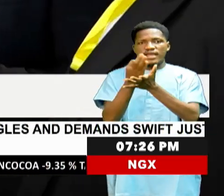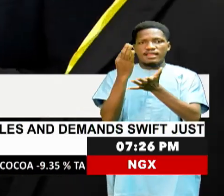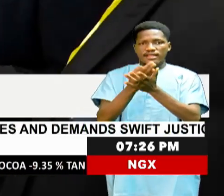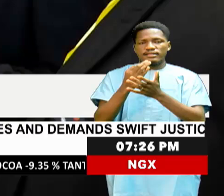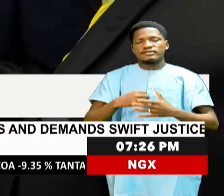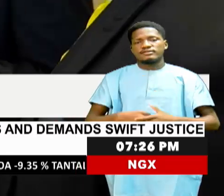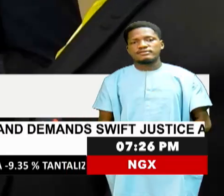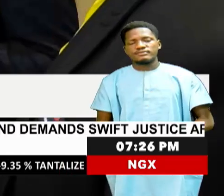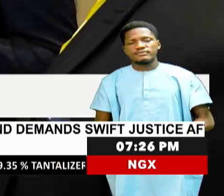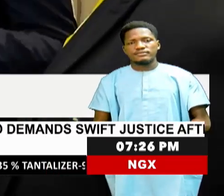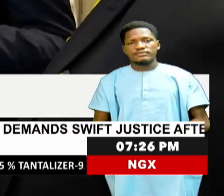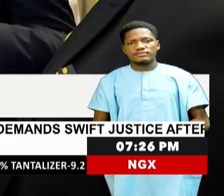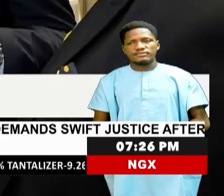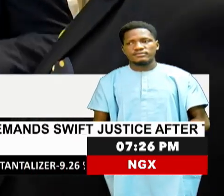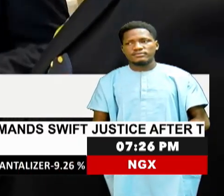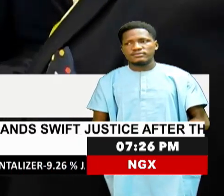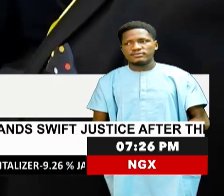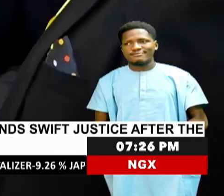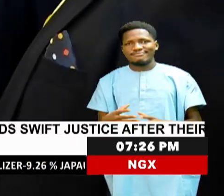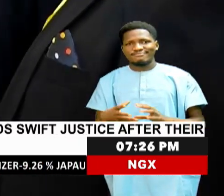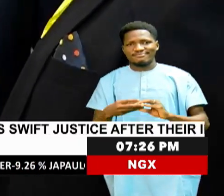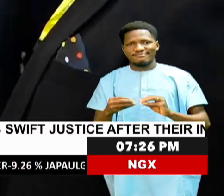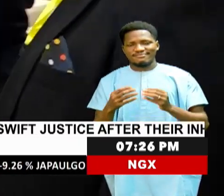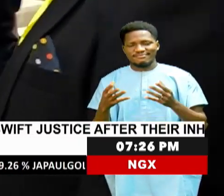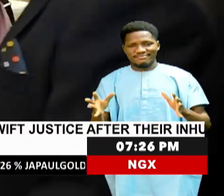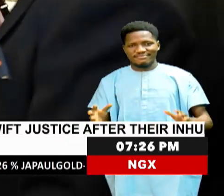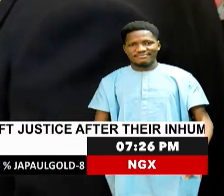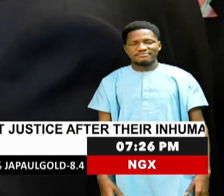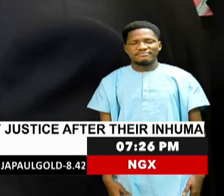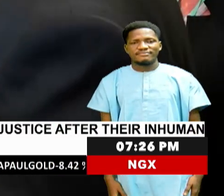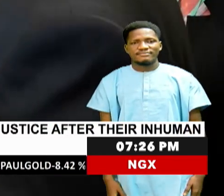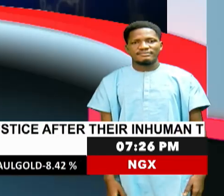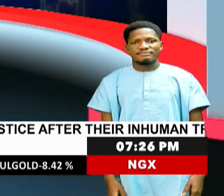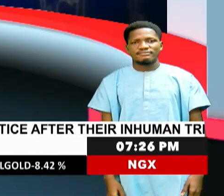problems. Charles Alpha, NTA News.